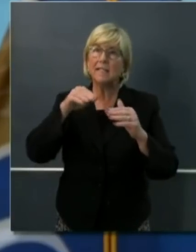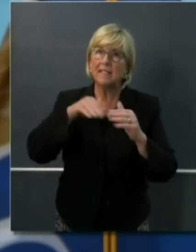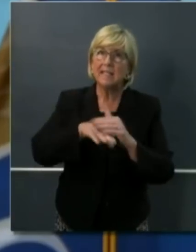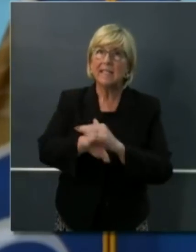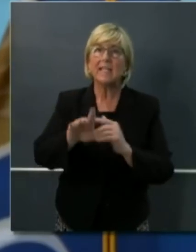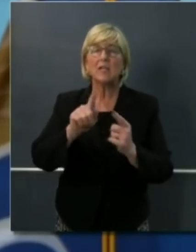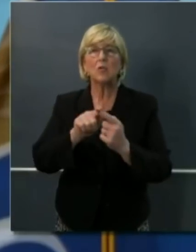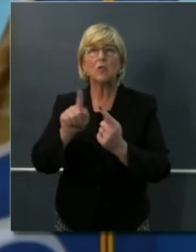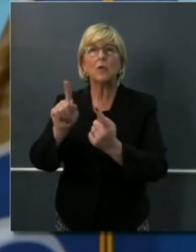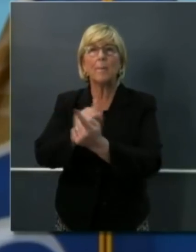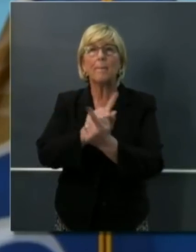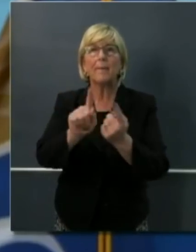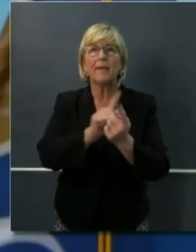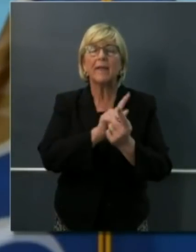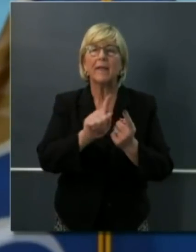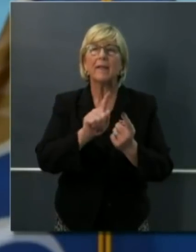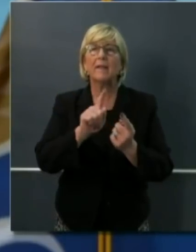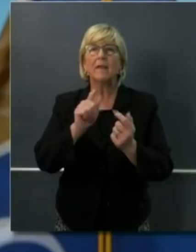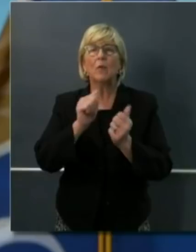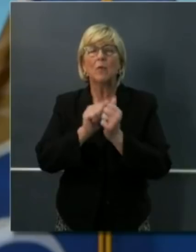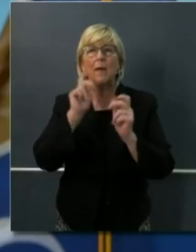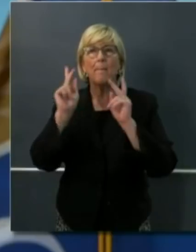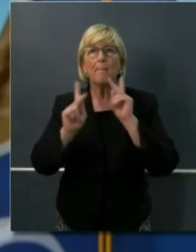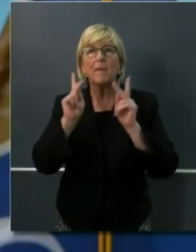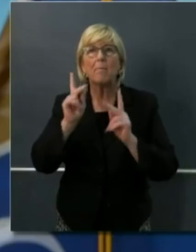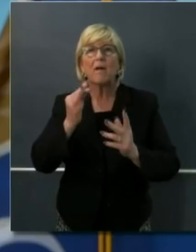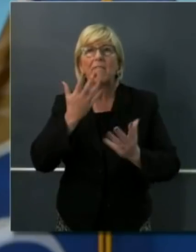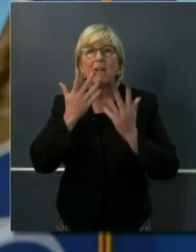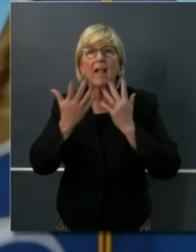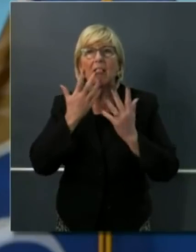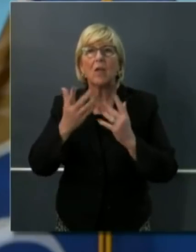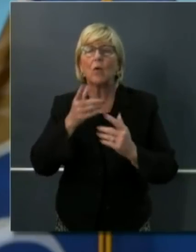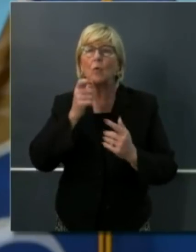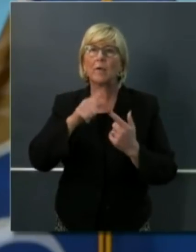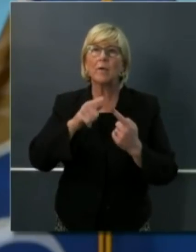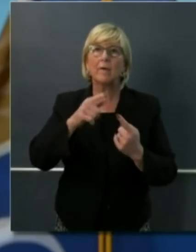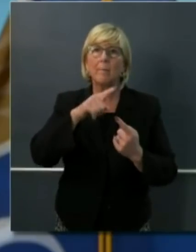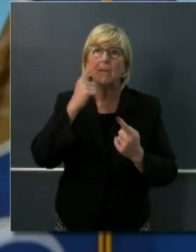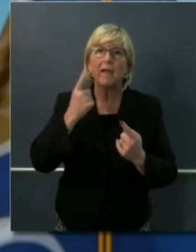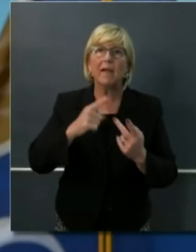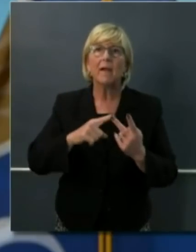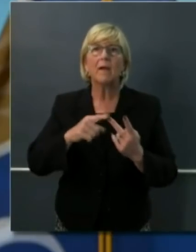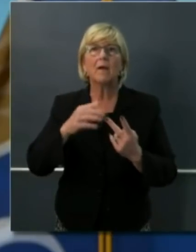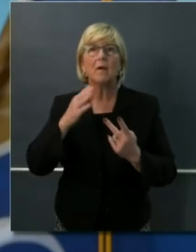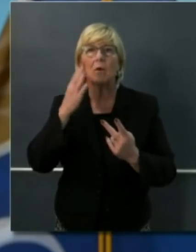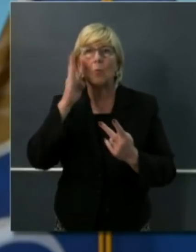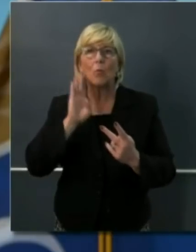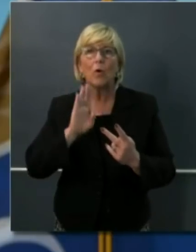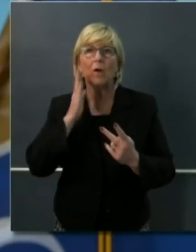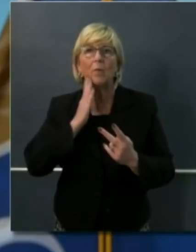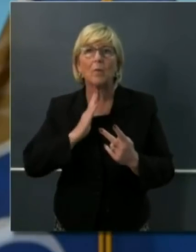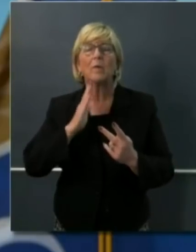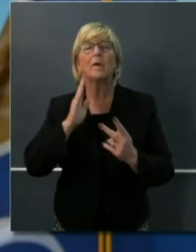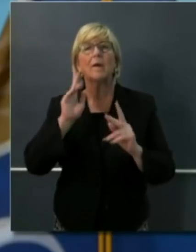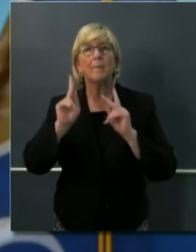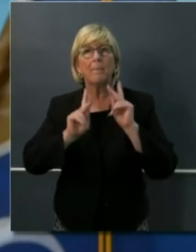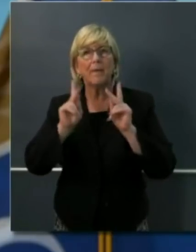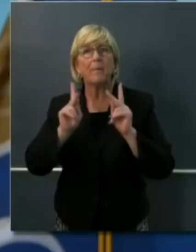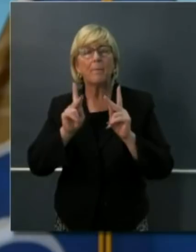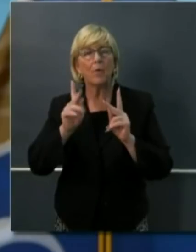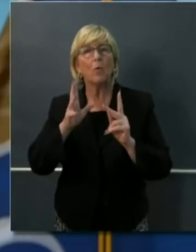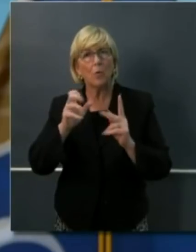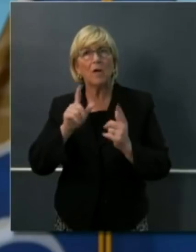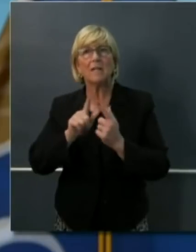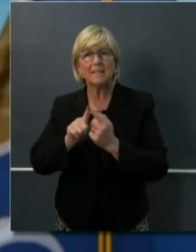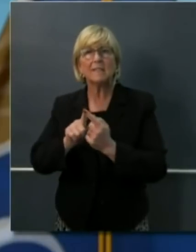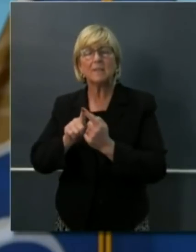communities and doing justice to people that are also underserved, even in these remarkably enriched and robust